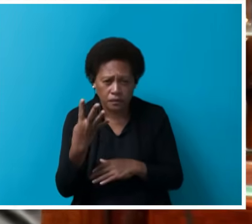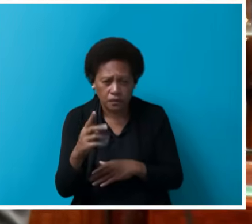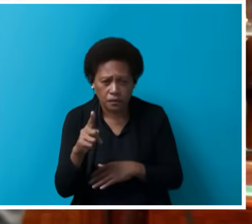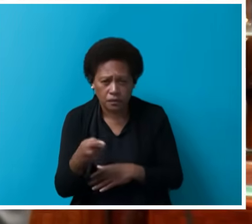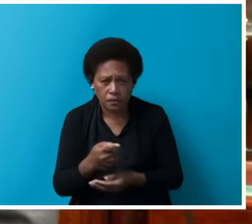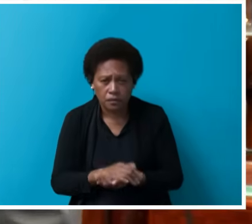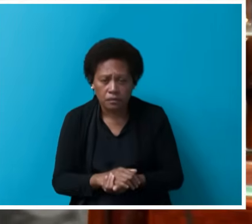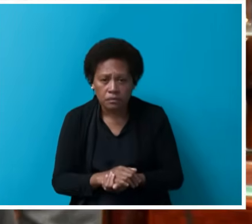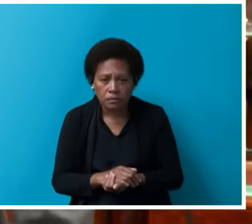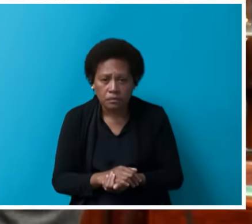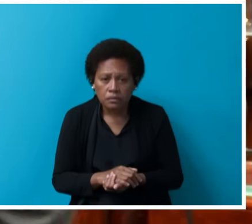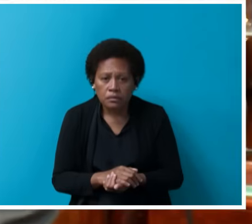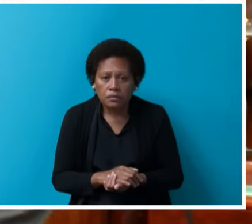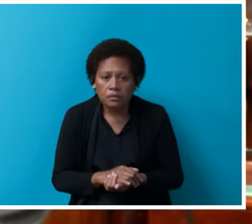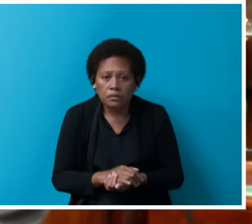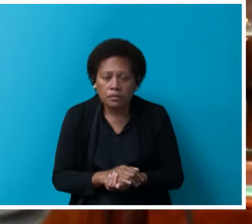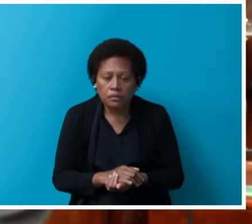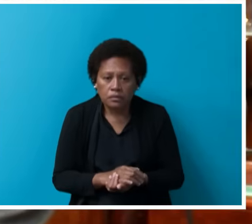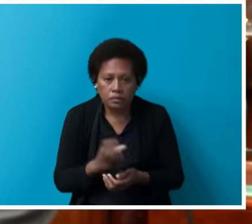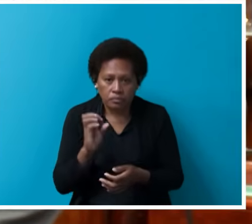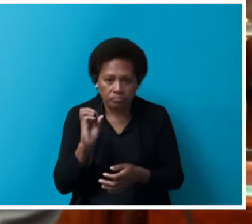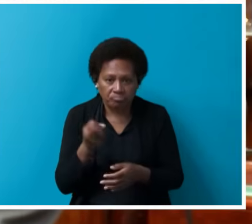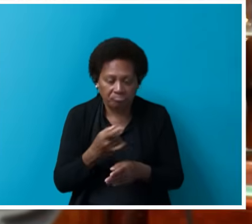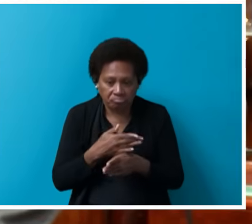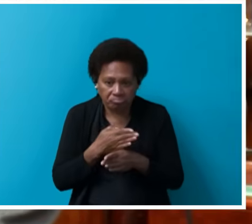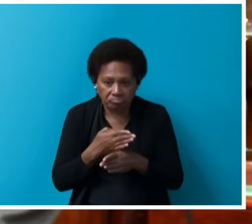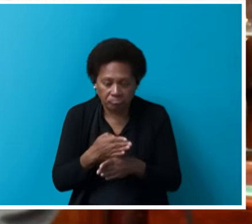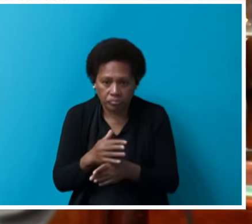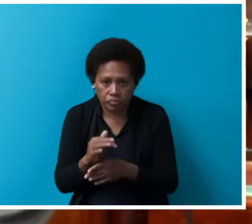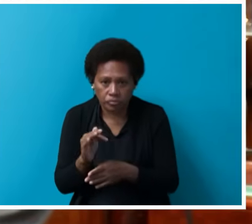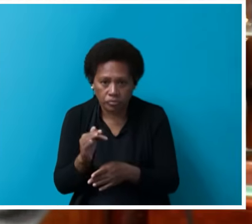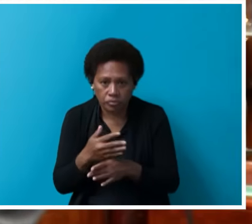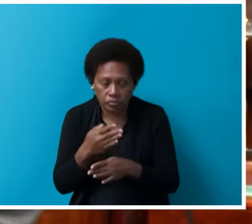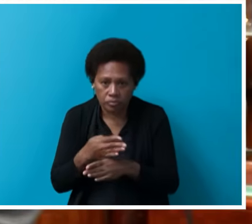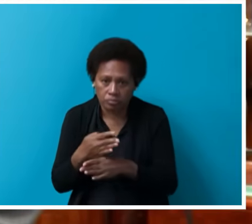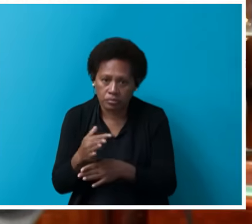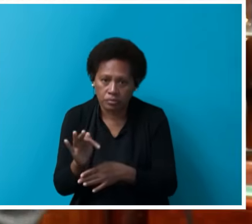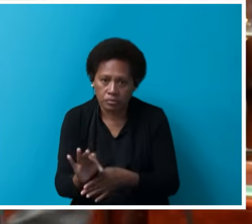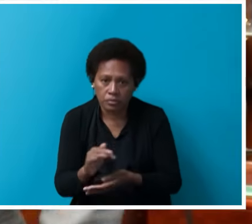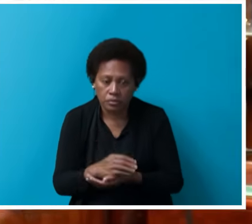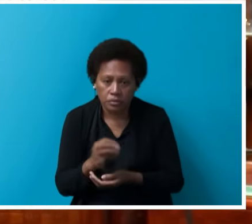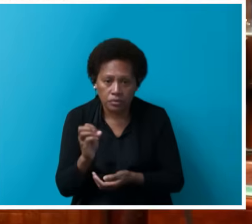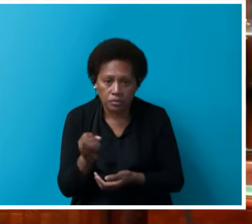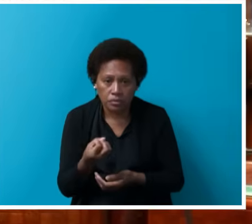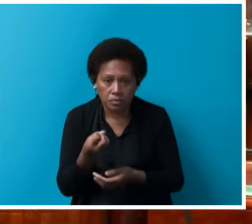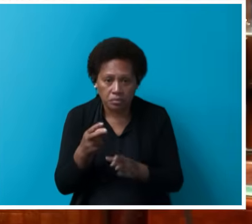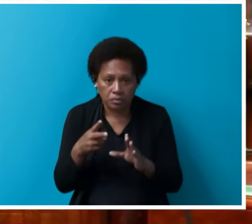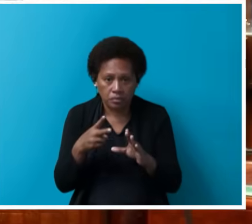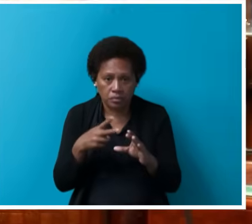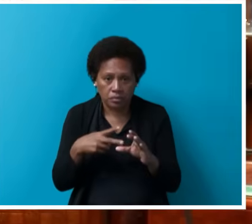shores, and it puts a pressure on Fiji's workforce. I have referred to a media article. I didn't stir this up